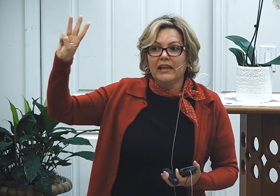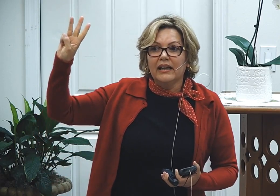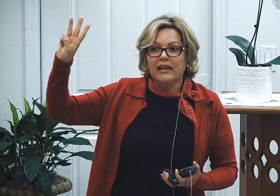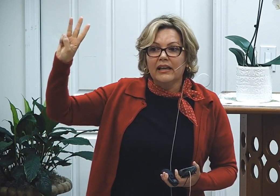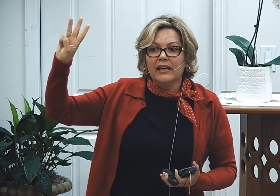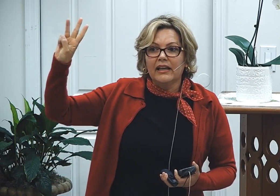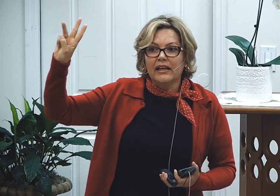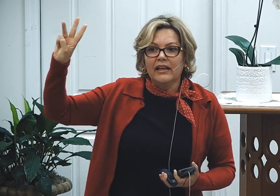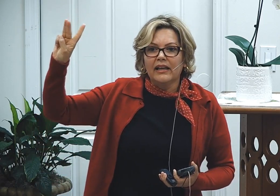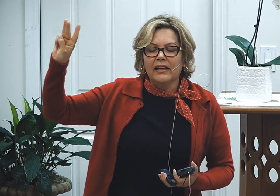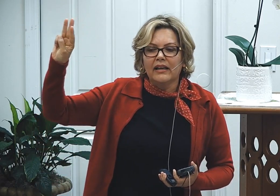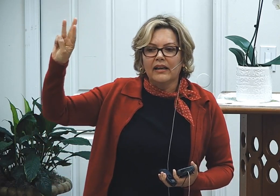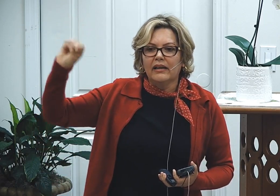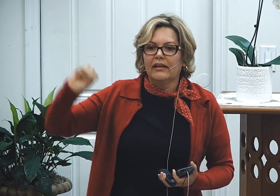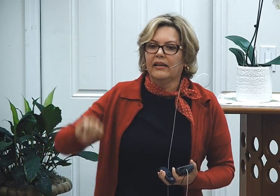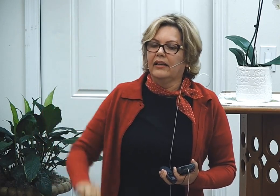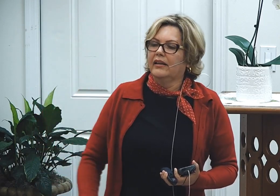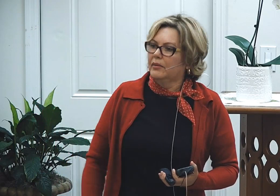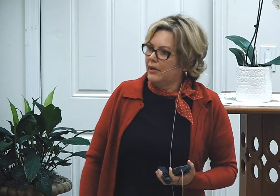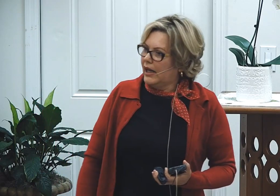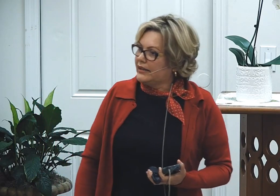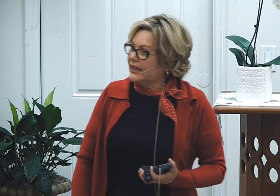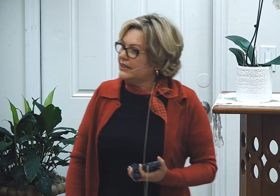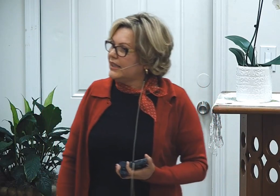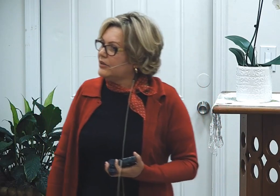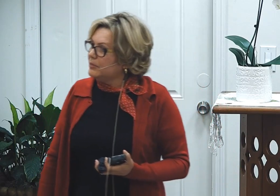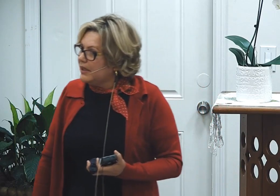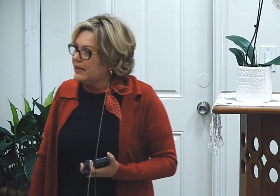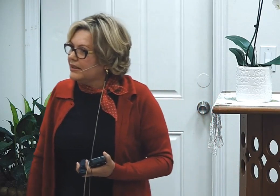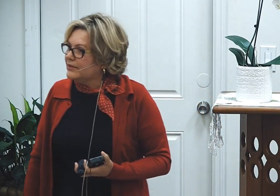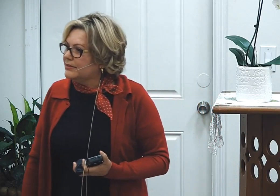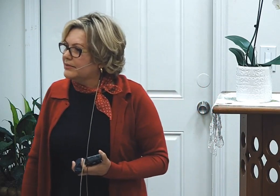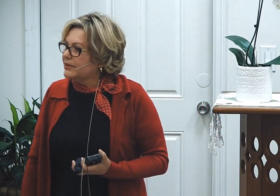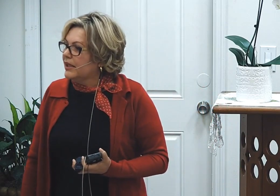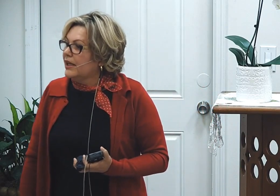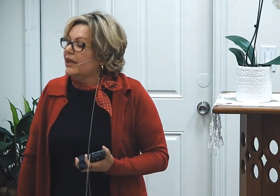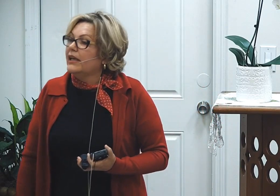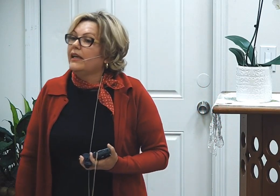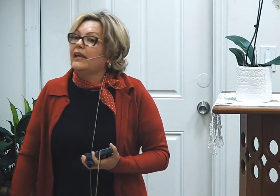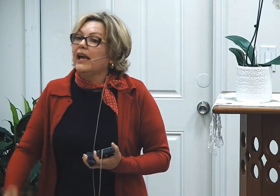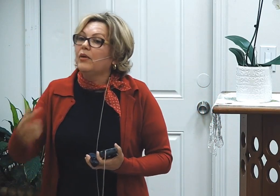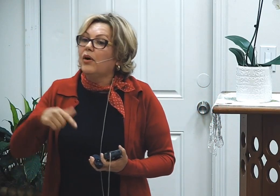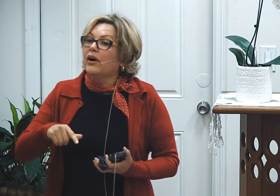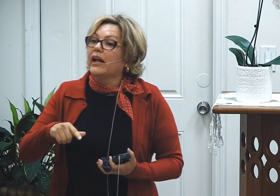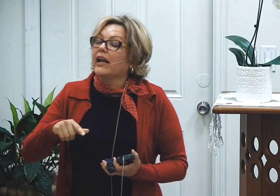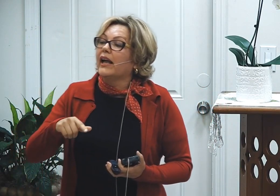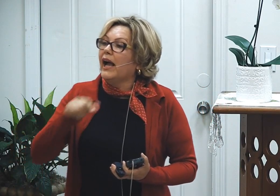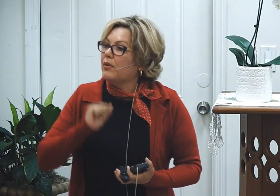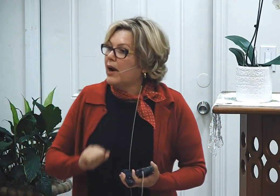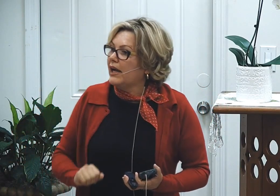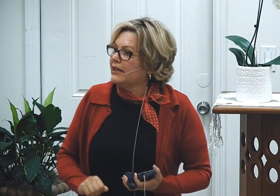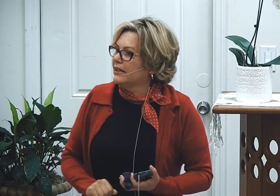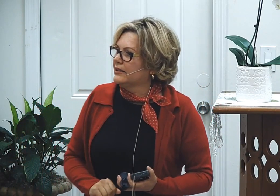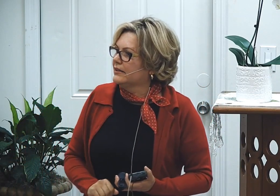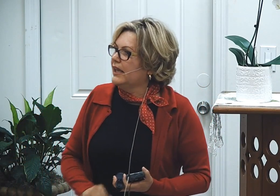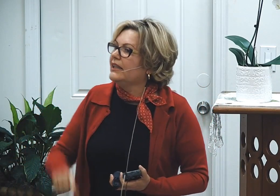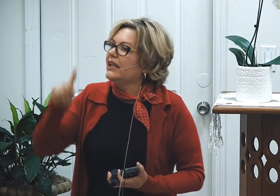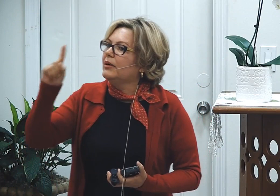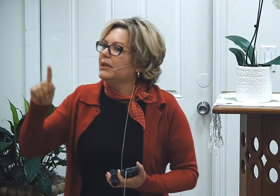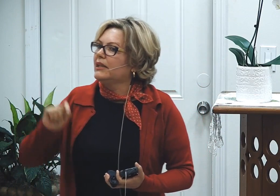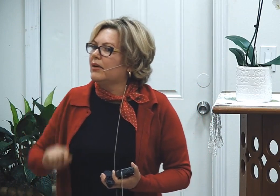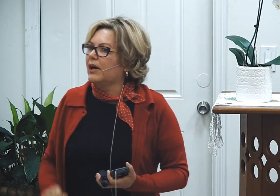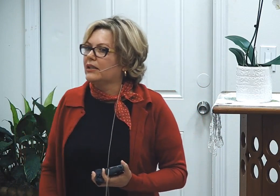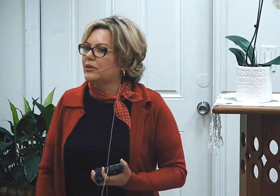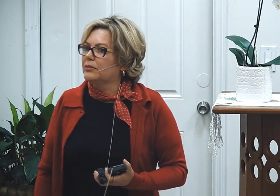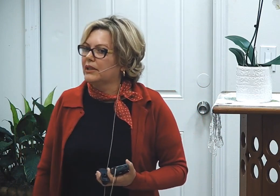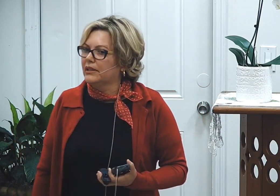Yes. Which one was this trumpet? The third trumpet. And now?